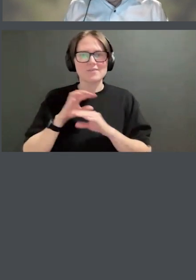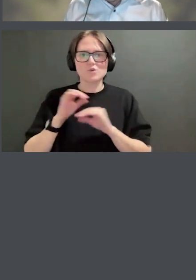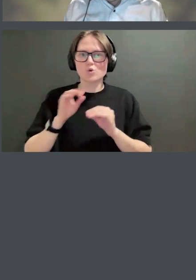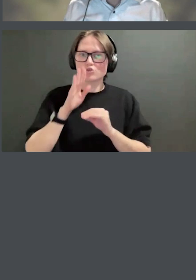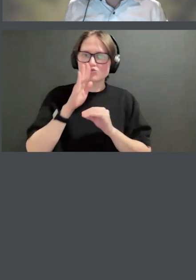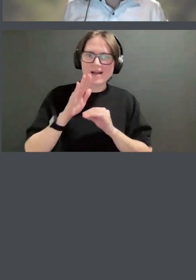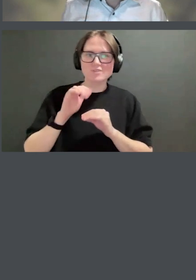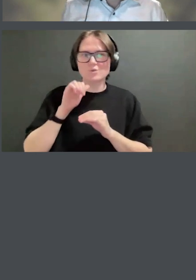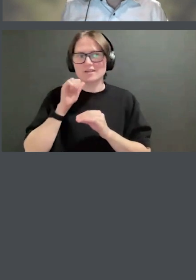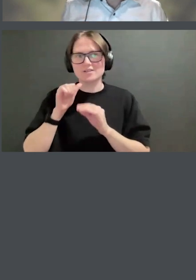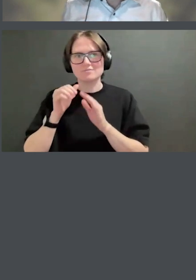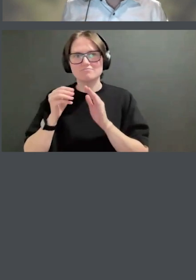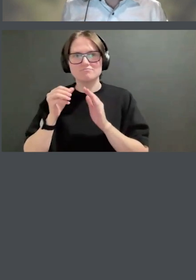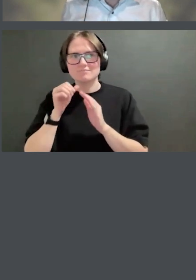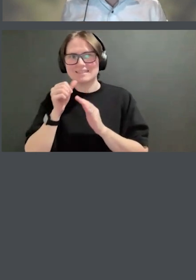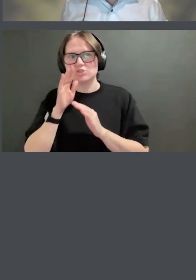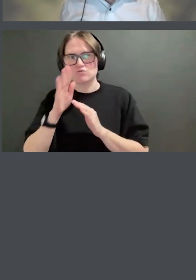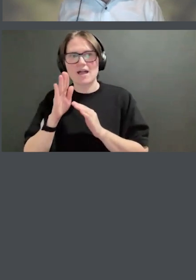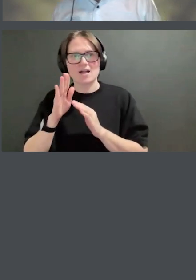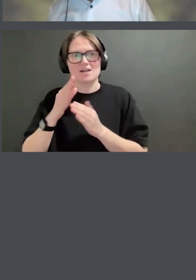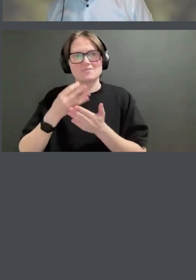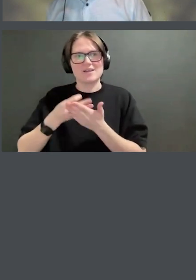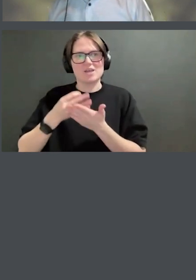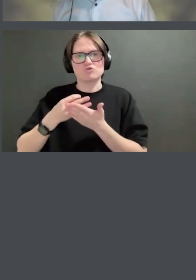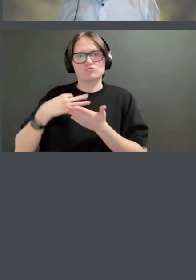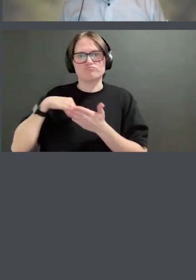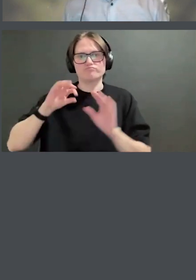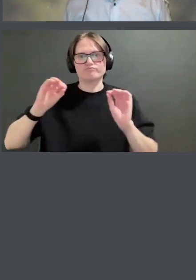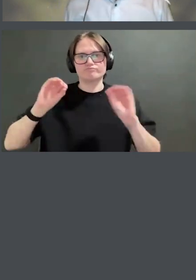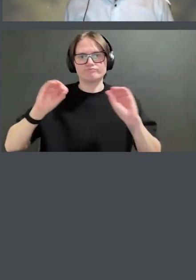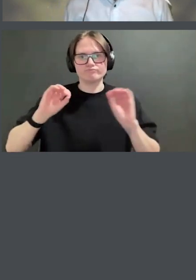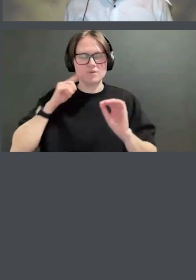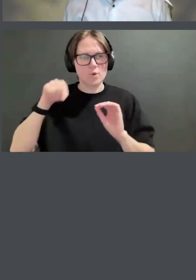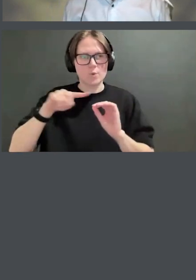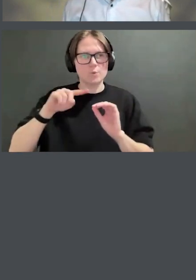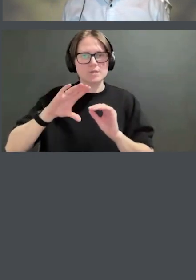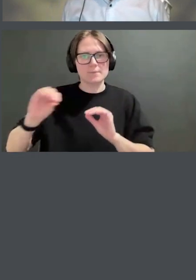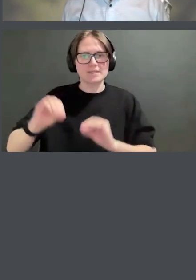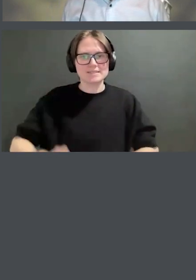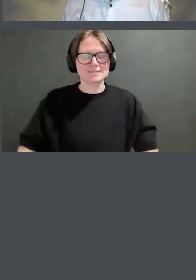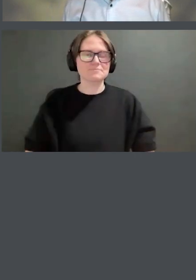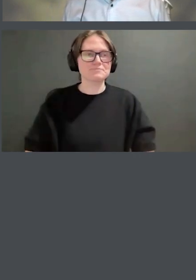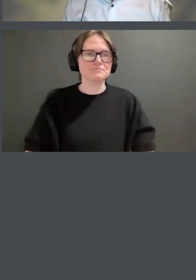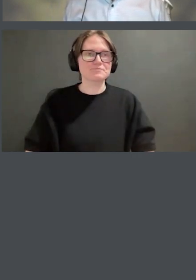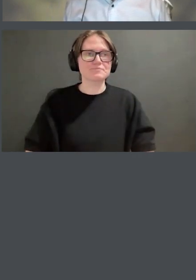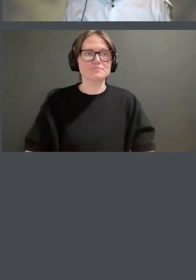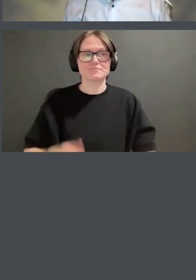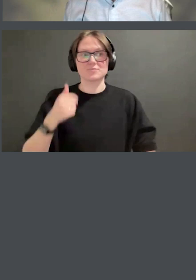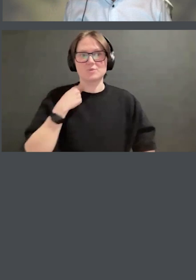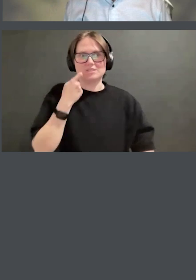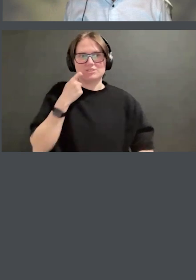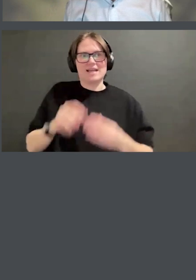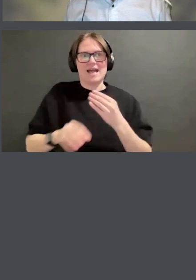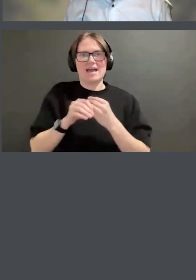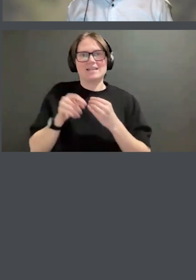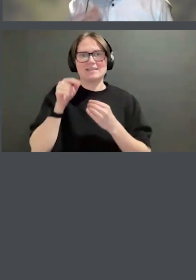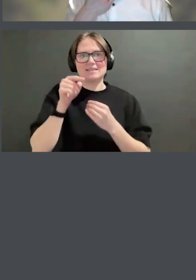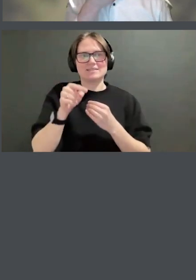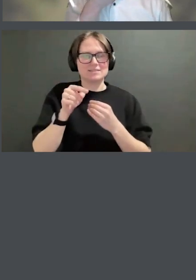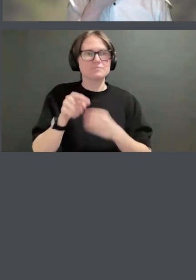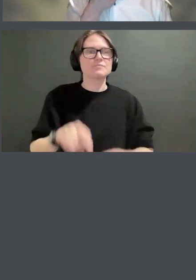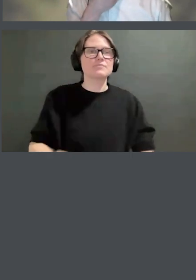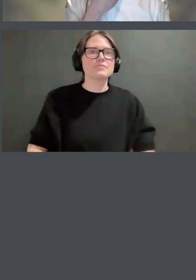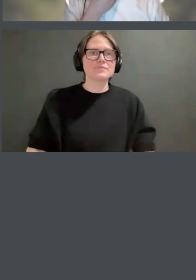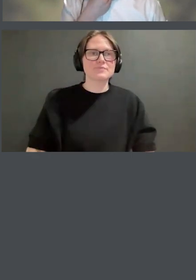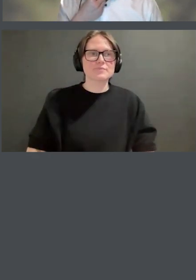financial relationships to those companies. So I've added this. We're going to talk